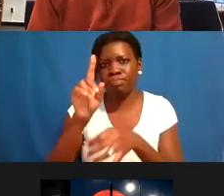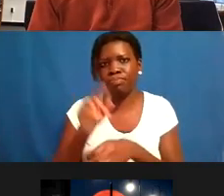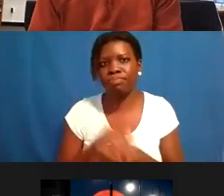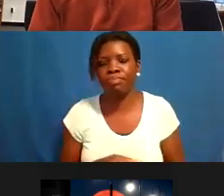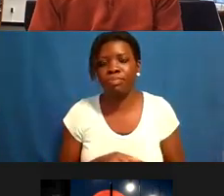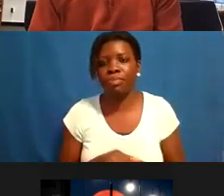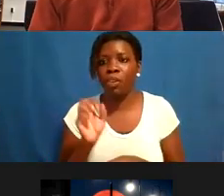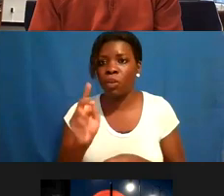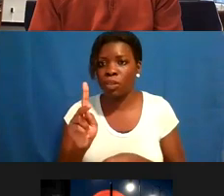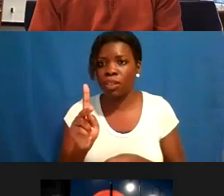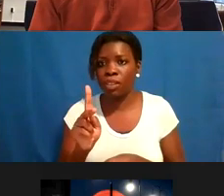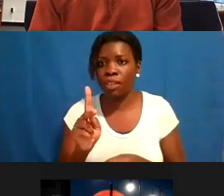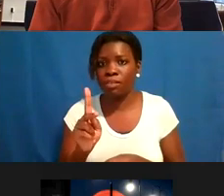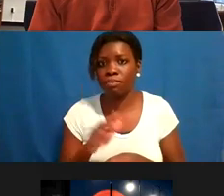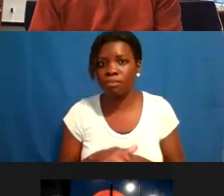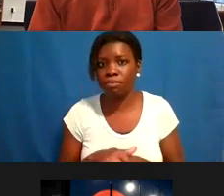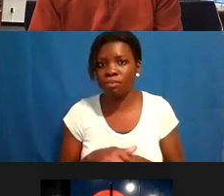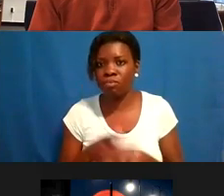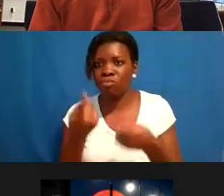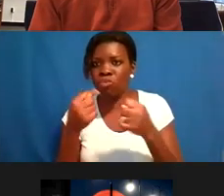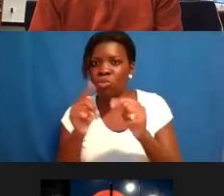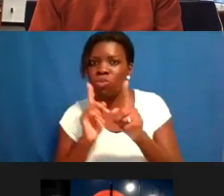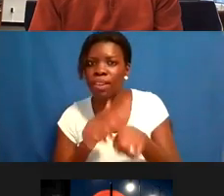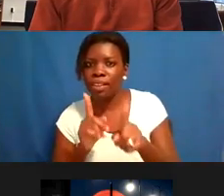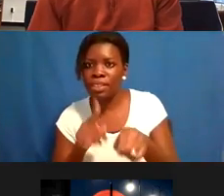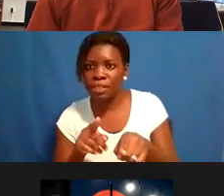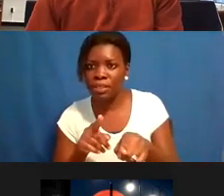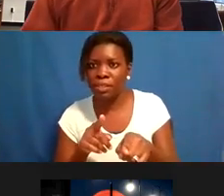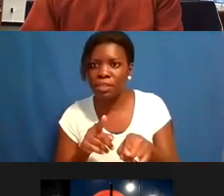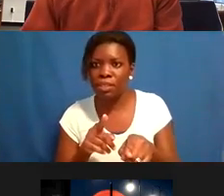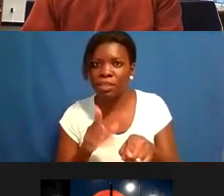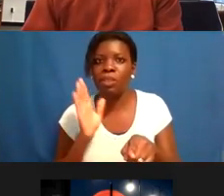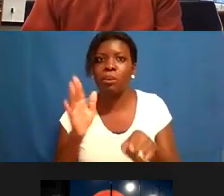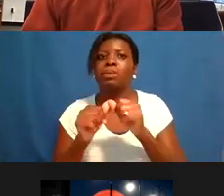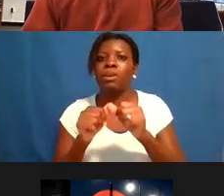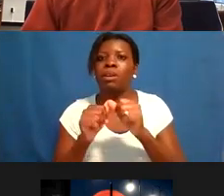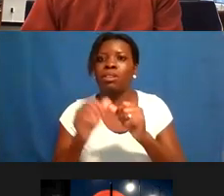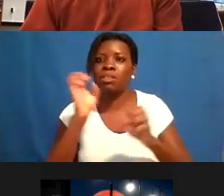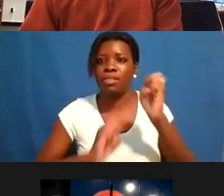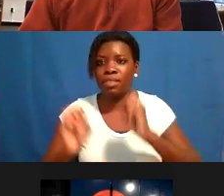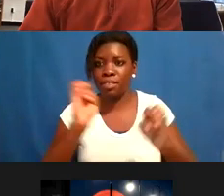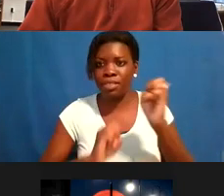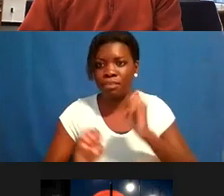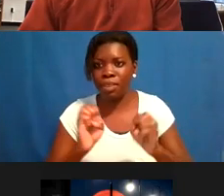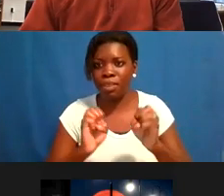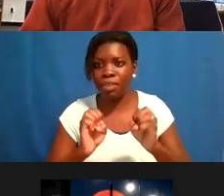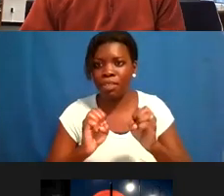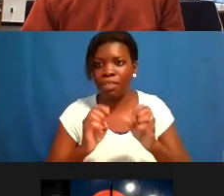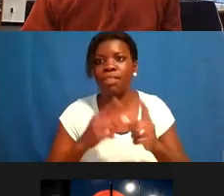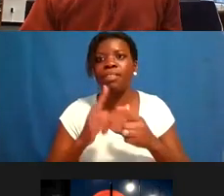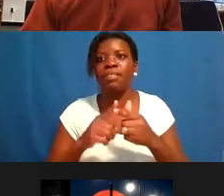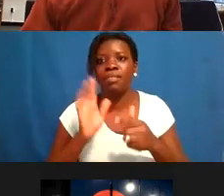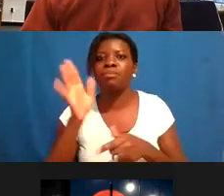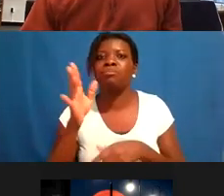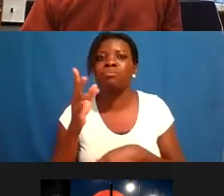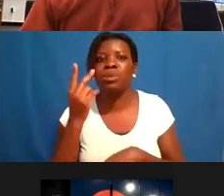Okay, so as you're trying to answer this question, we will continue the experiment and then we'll see how